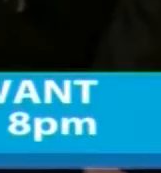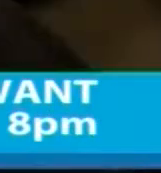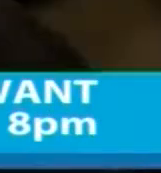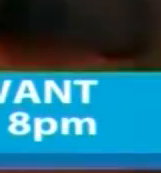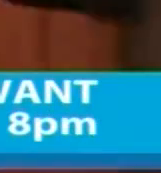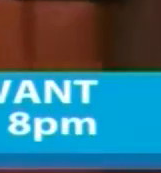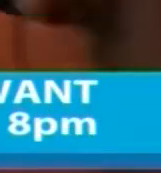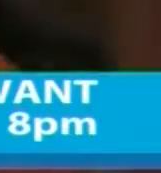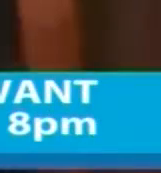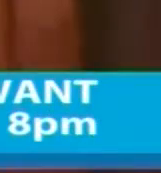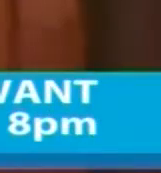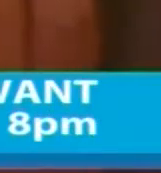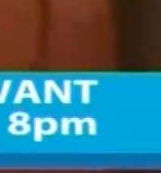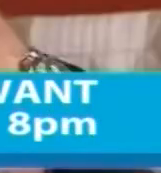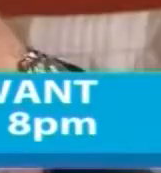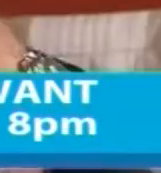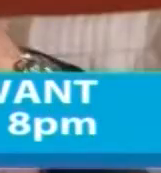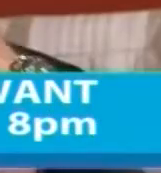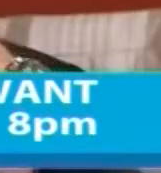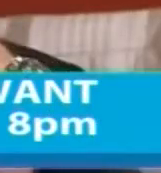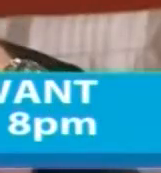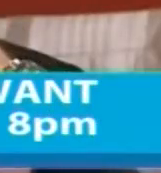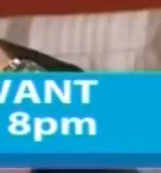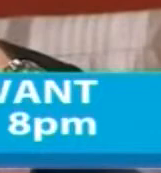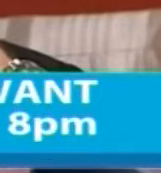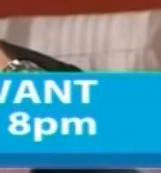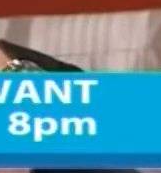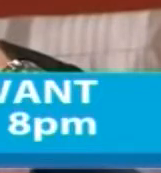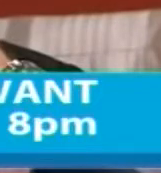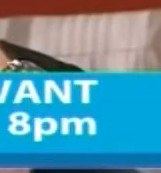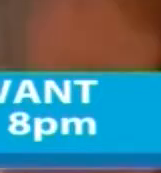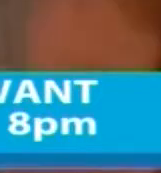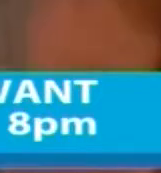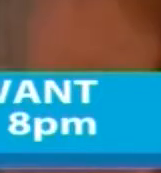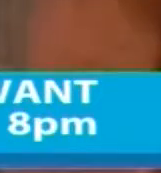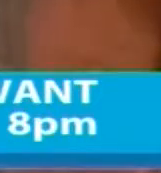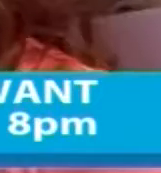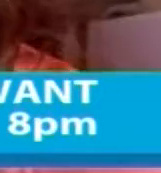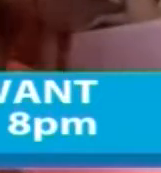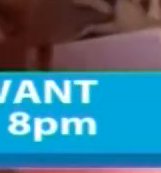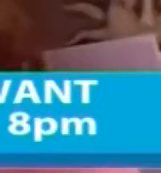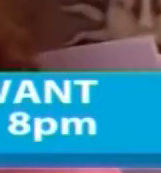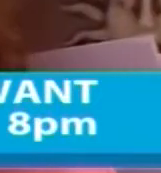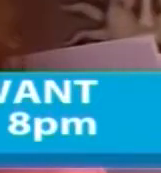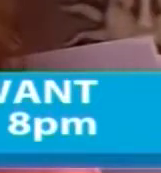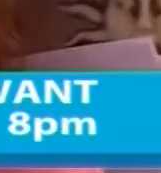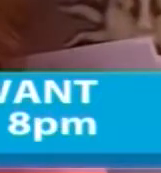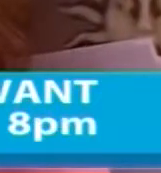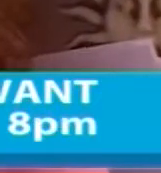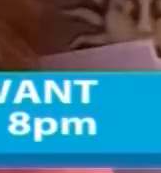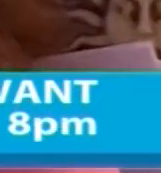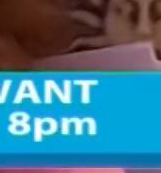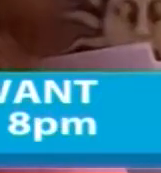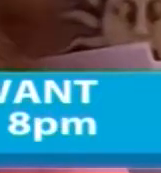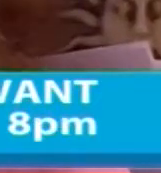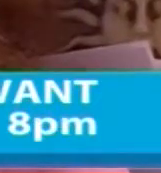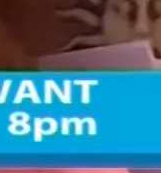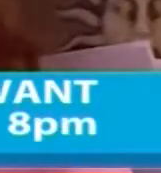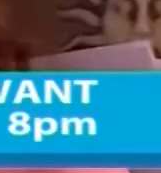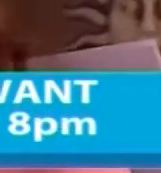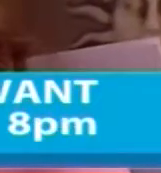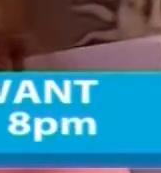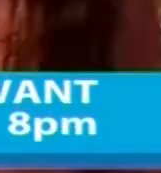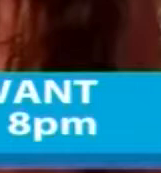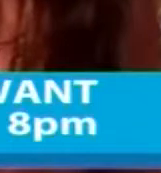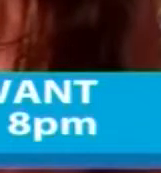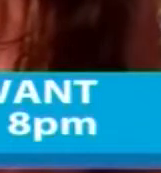that are in there. Do not get excited just with anything. And country things, don't make me feel interested. And well, if my presence does make them feel uncomfortable, well,